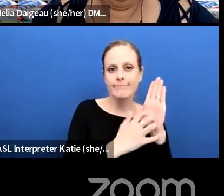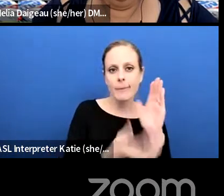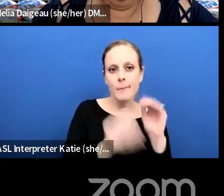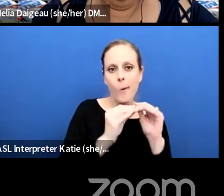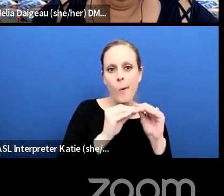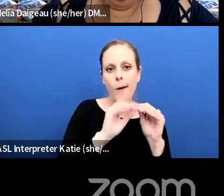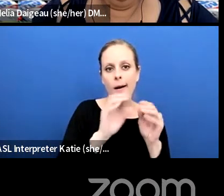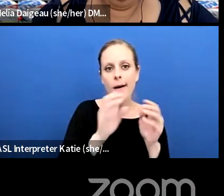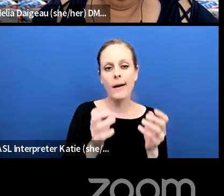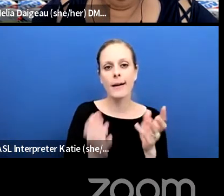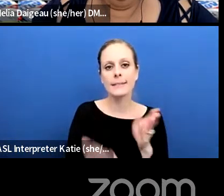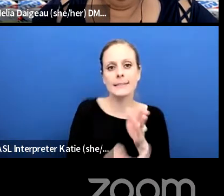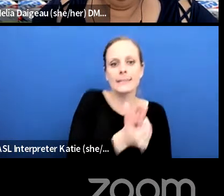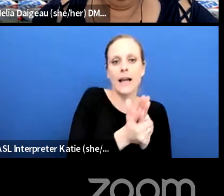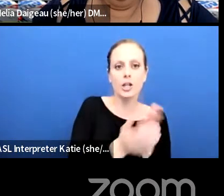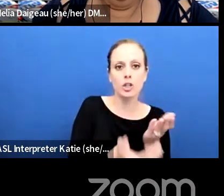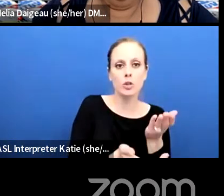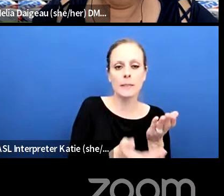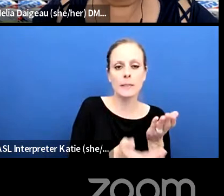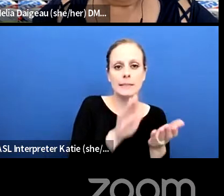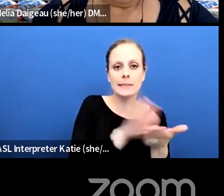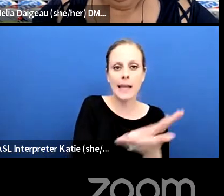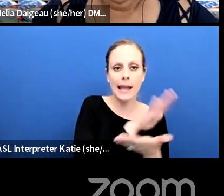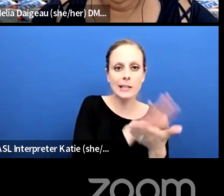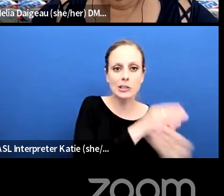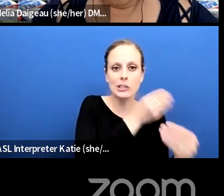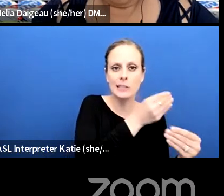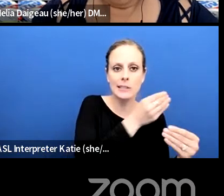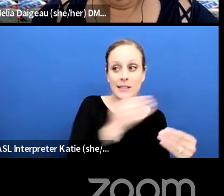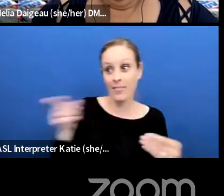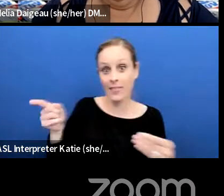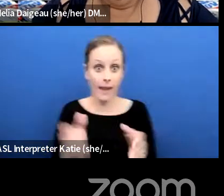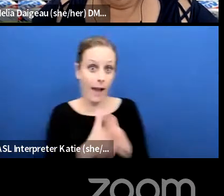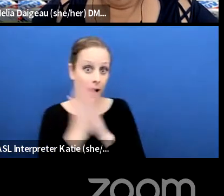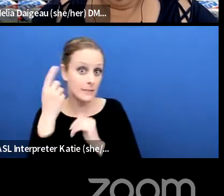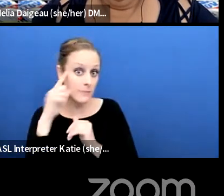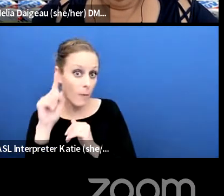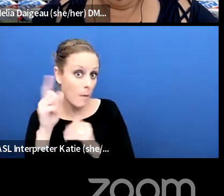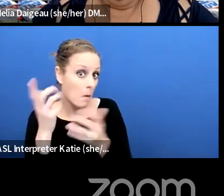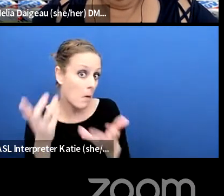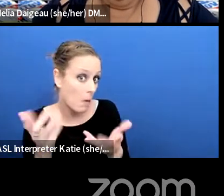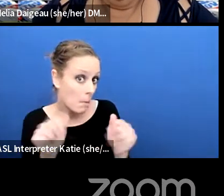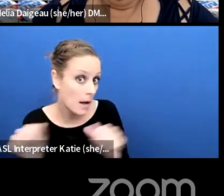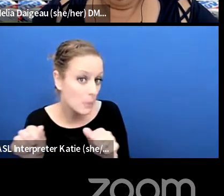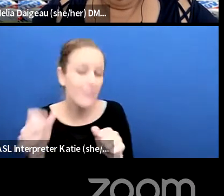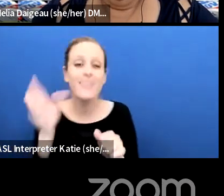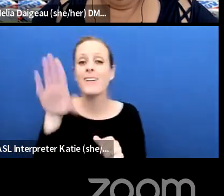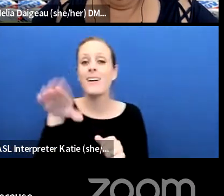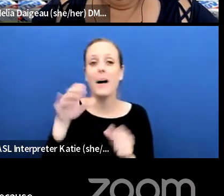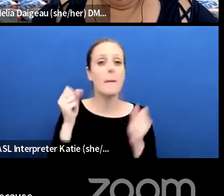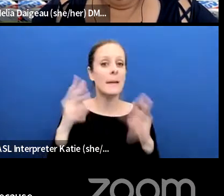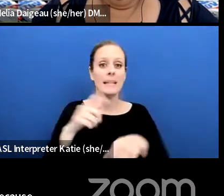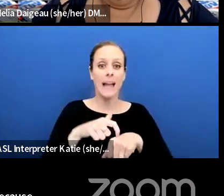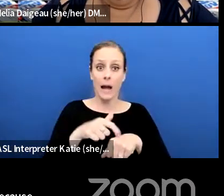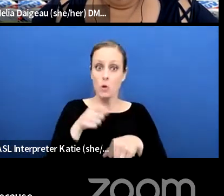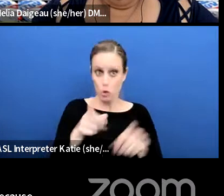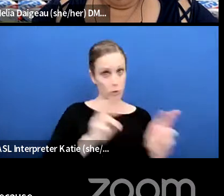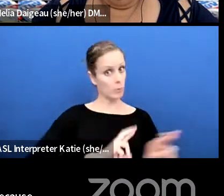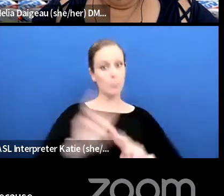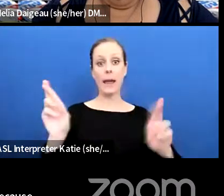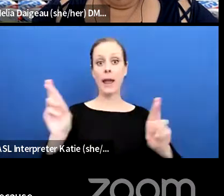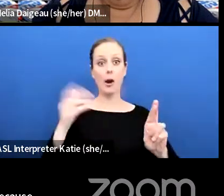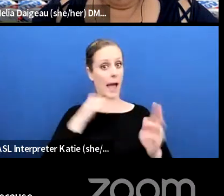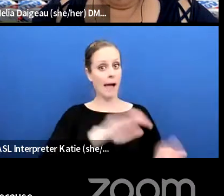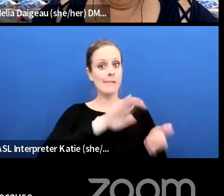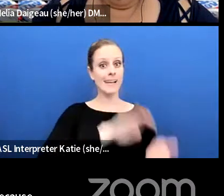additional documentation that they might have asked for during that meeting. Because a lot of times, even though you come well prepared,